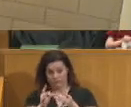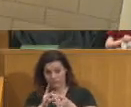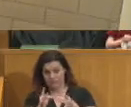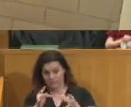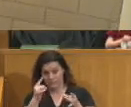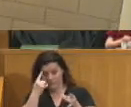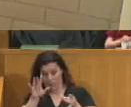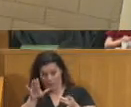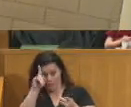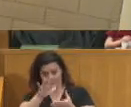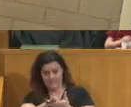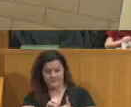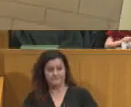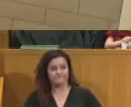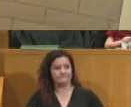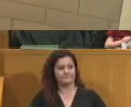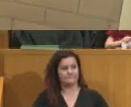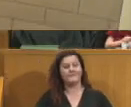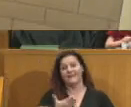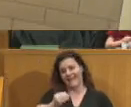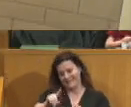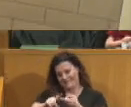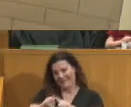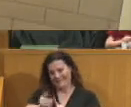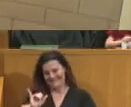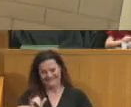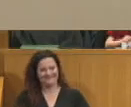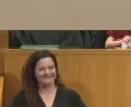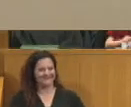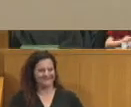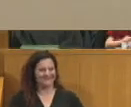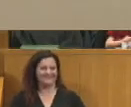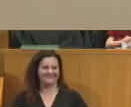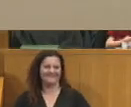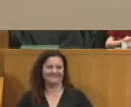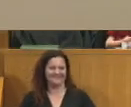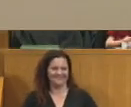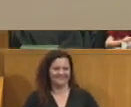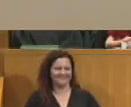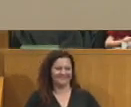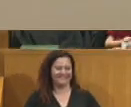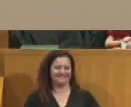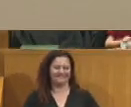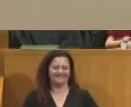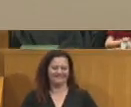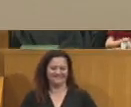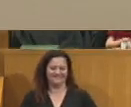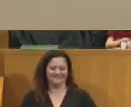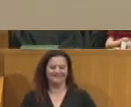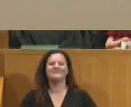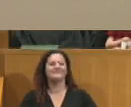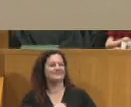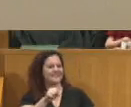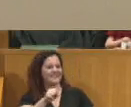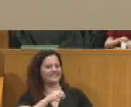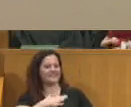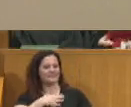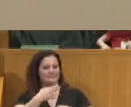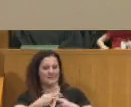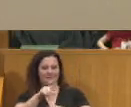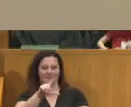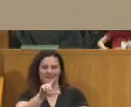we've appreciated the time that they've spent with us, and something special about each one of them because they each brought something special to the event and